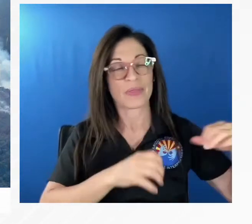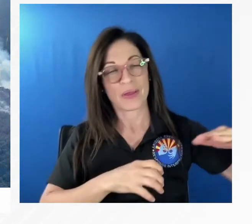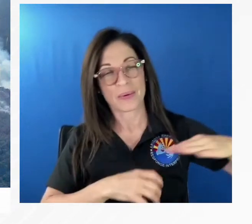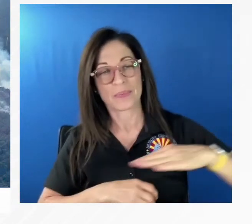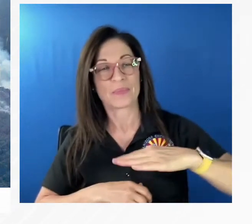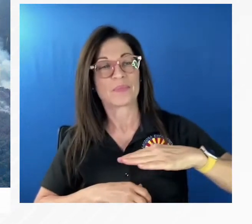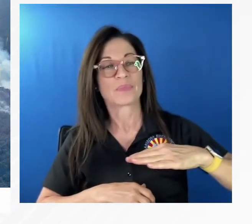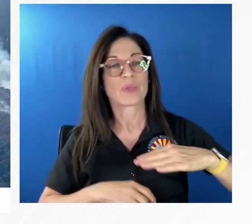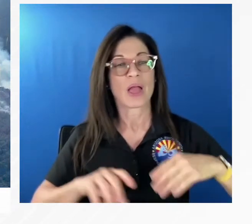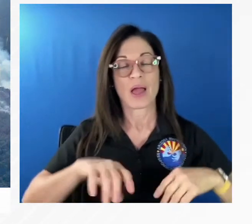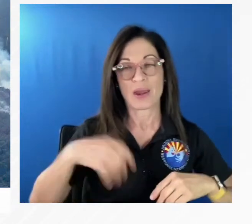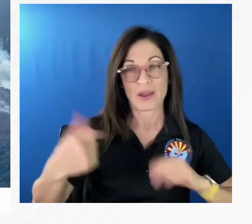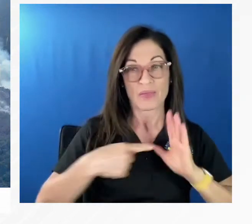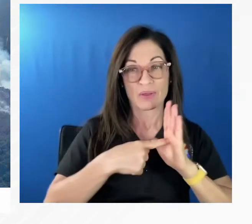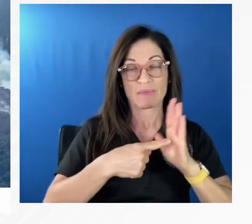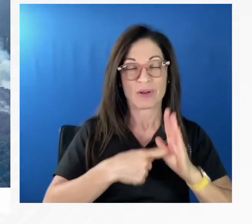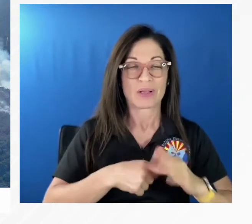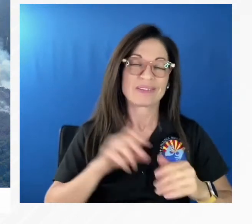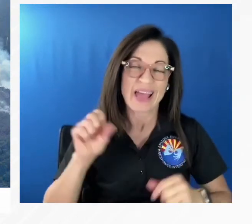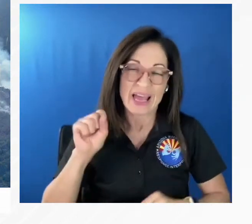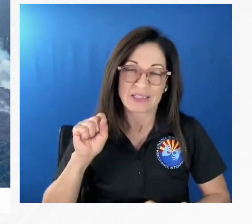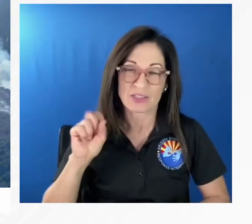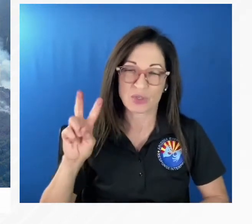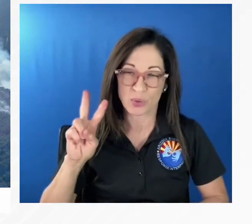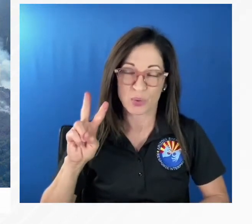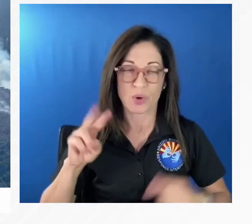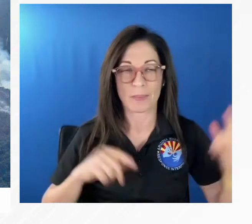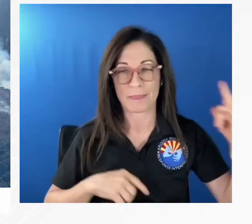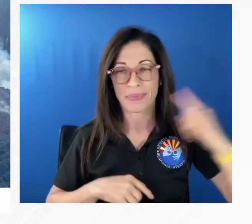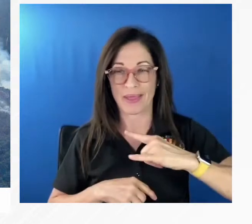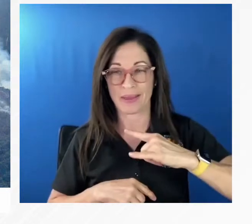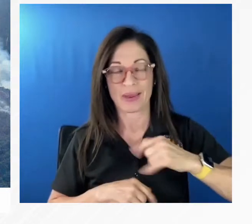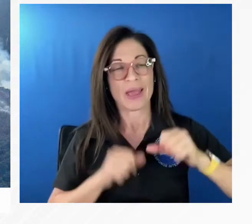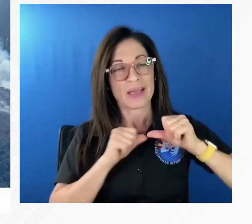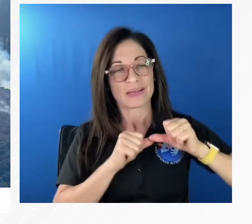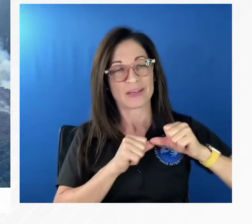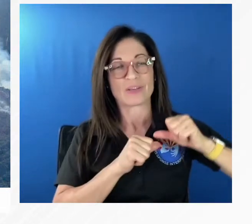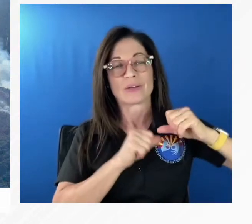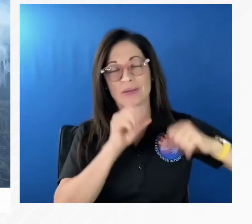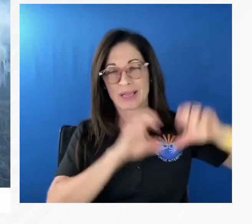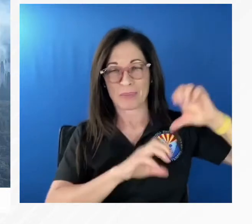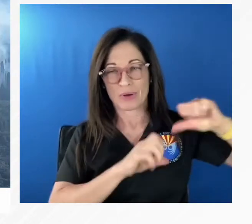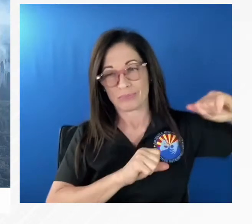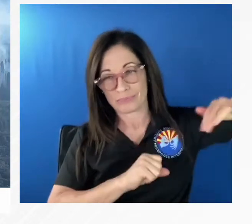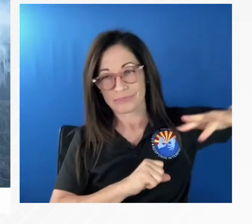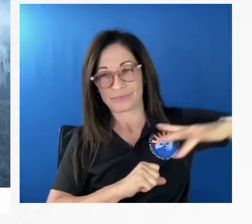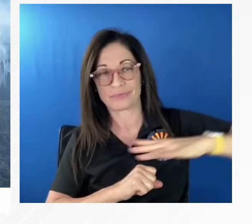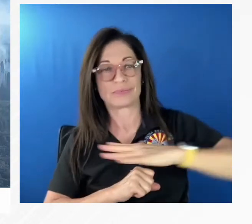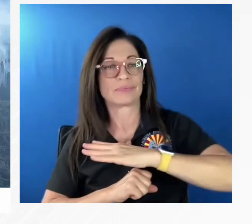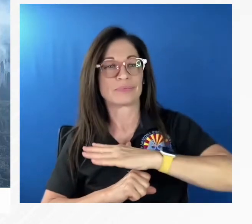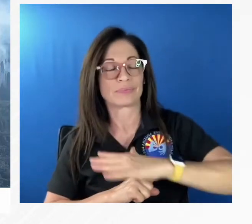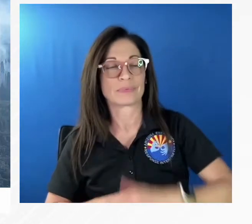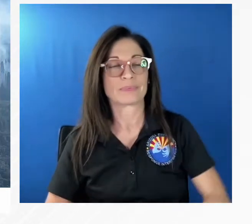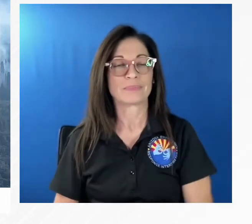Here's another example of an S2 coming in, and we continue to paint that ridge coming down. Next slide.